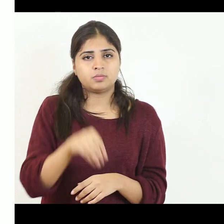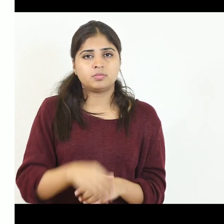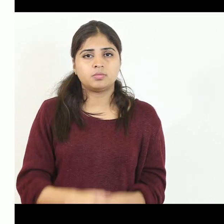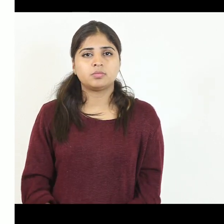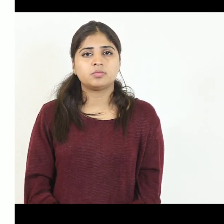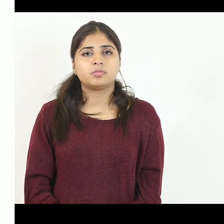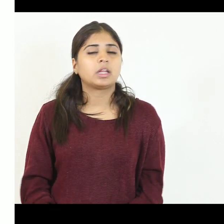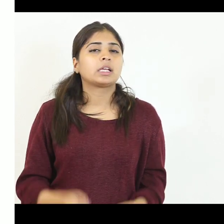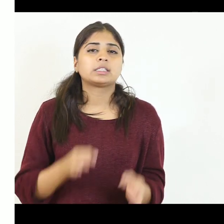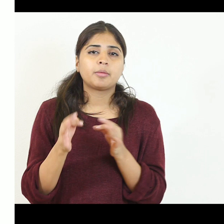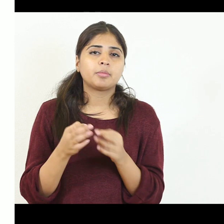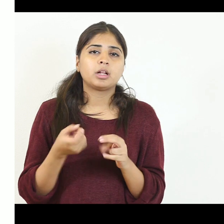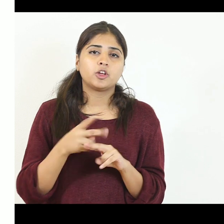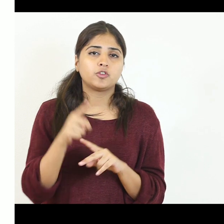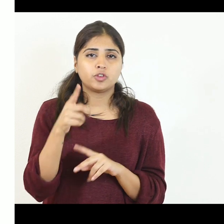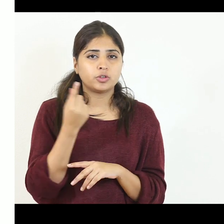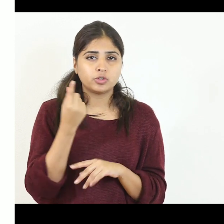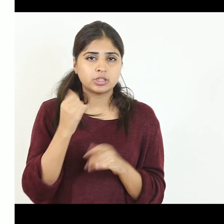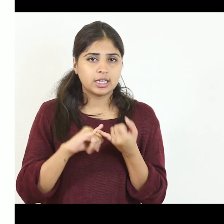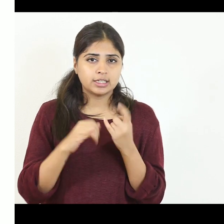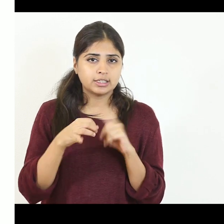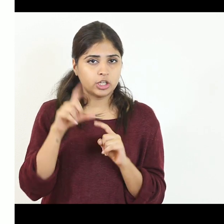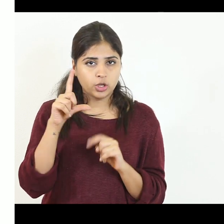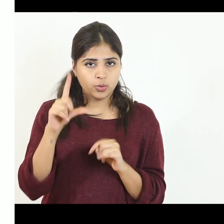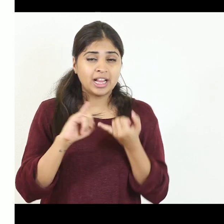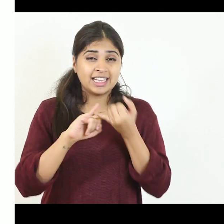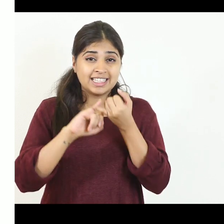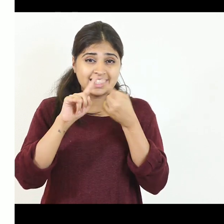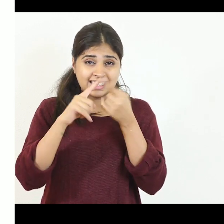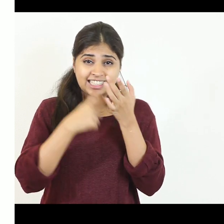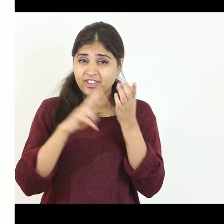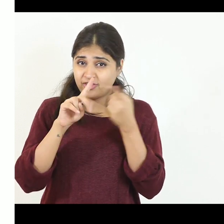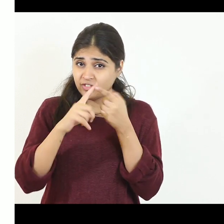you would normally use Query Analyzer.